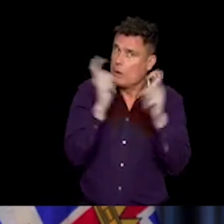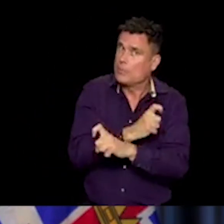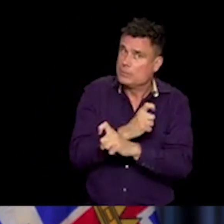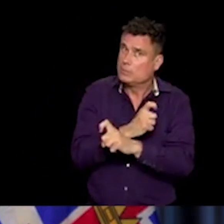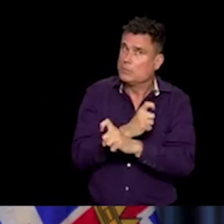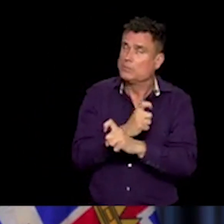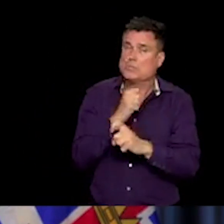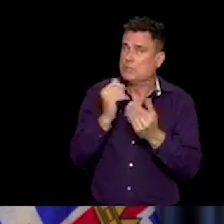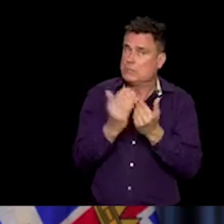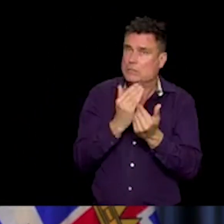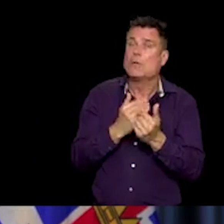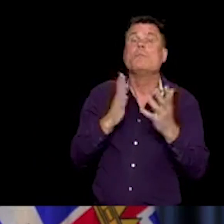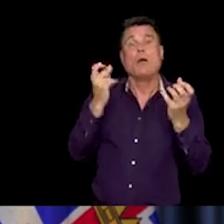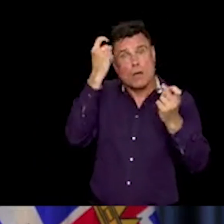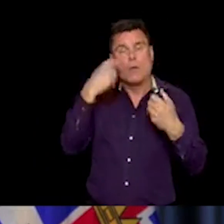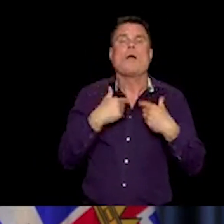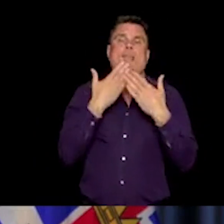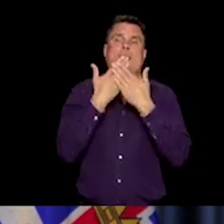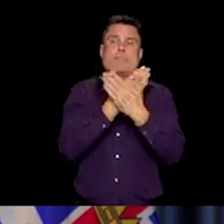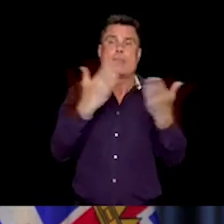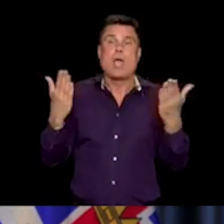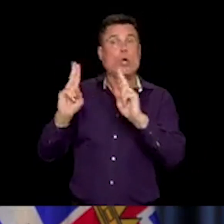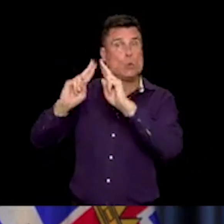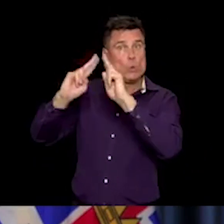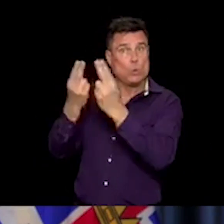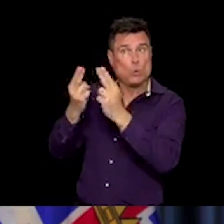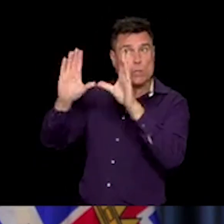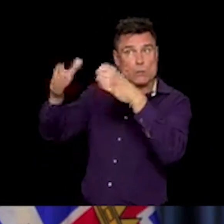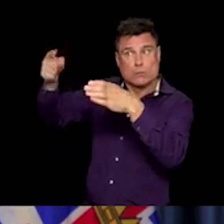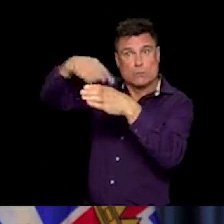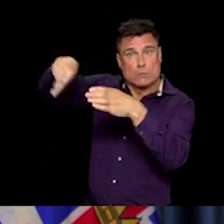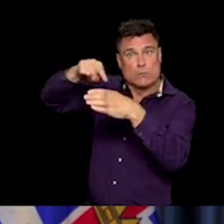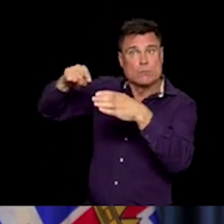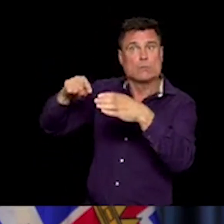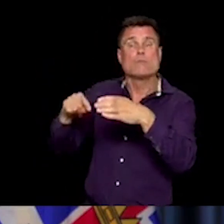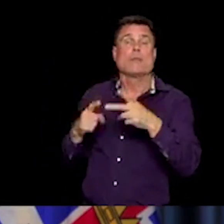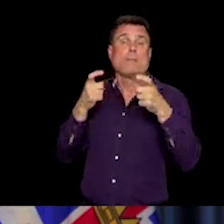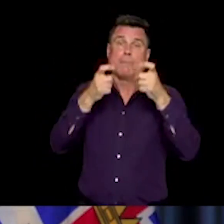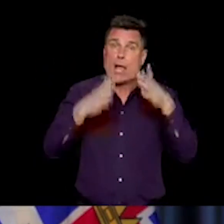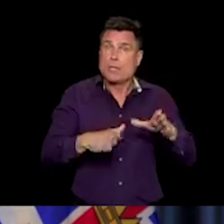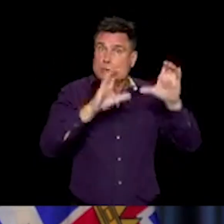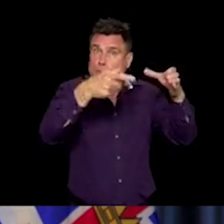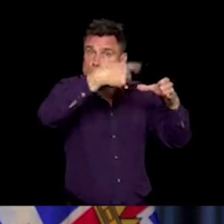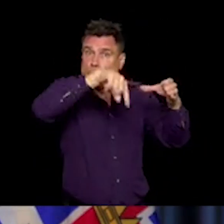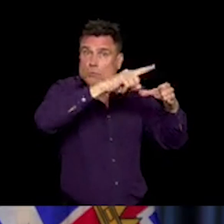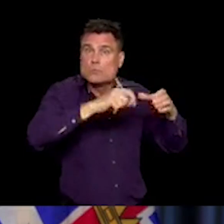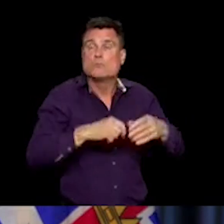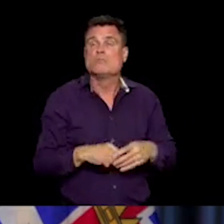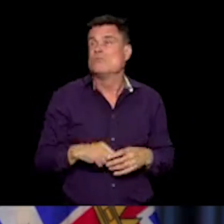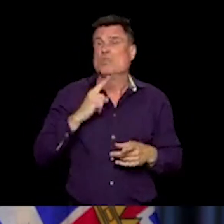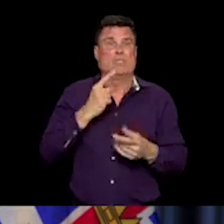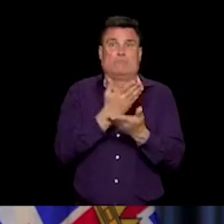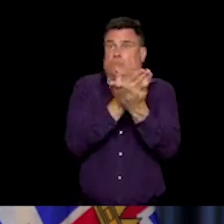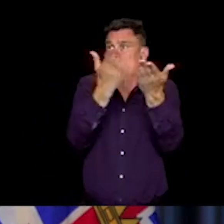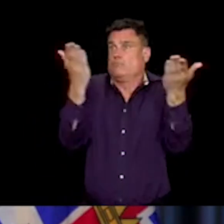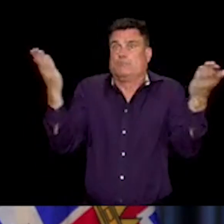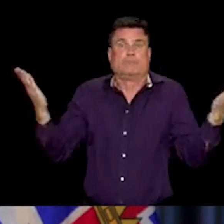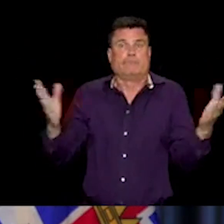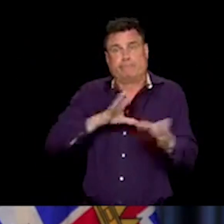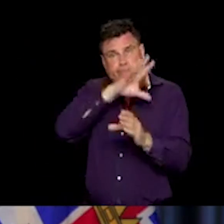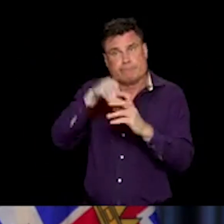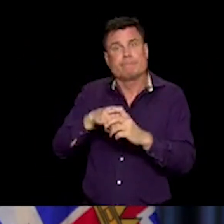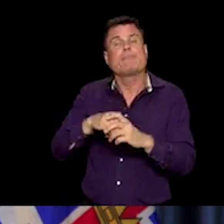is expected to flow in early to mid-June and will be retroactive. With regard to overall cost per month, as I noted last month, we'll provide